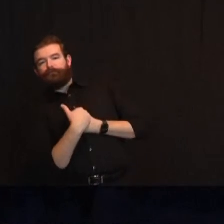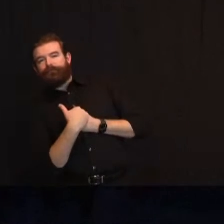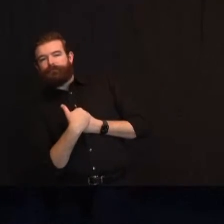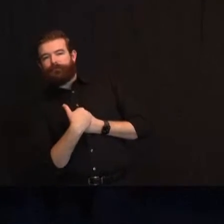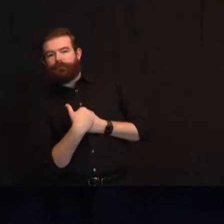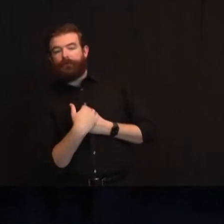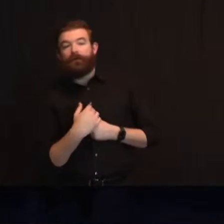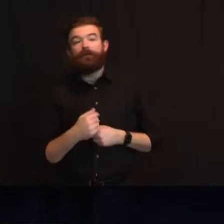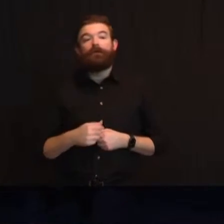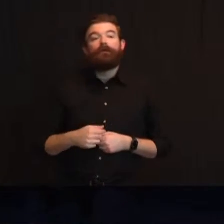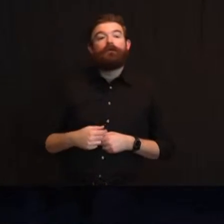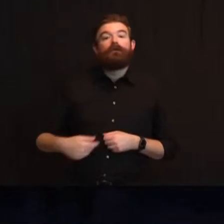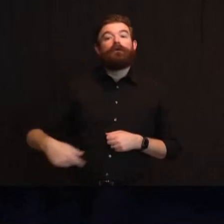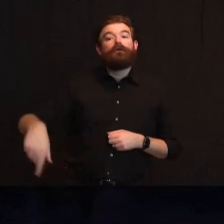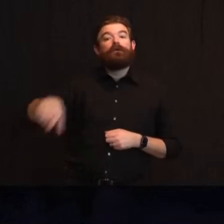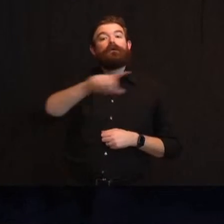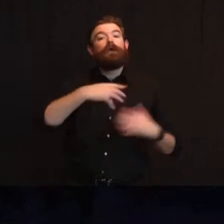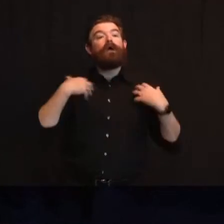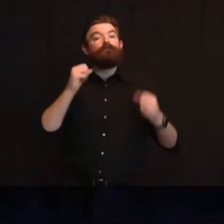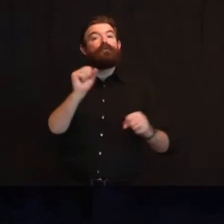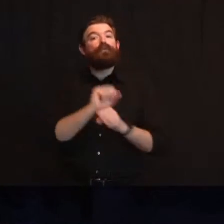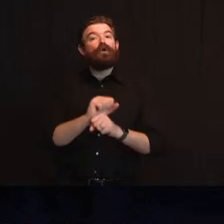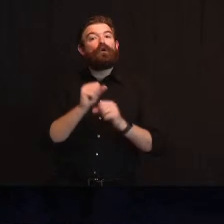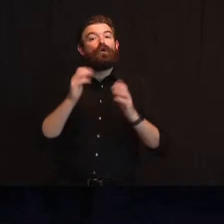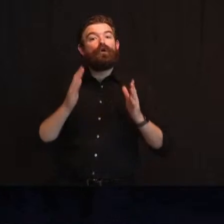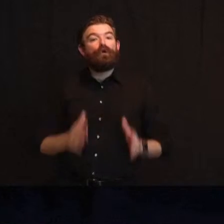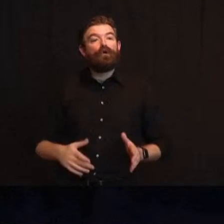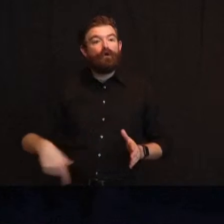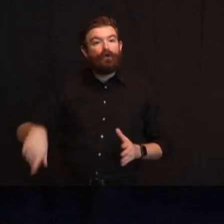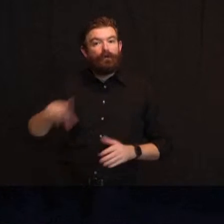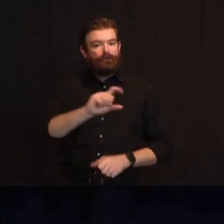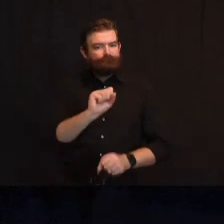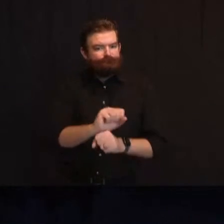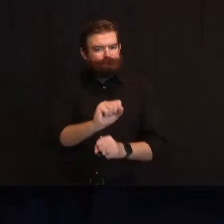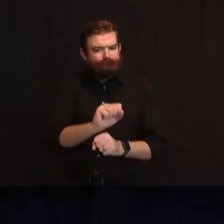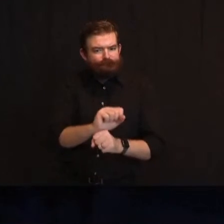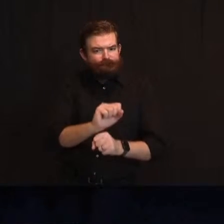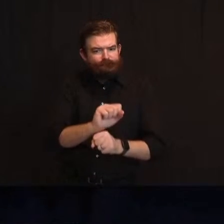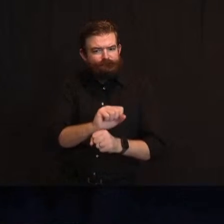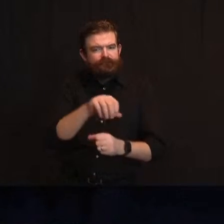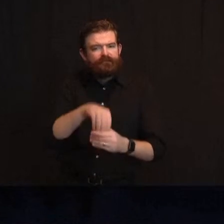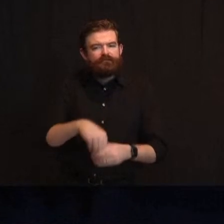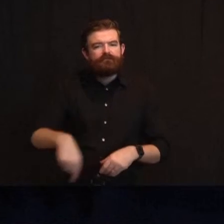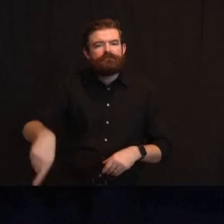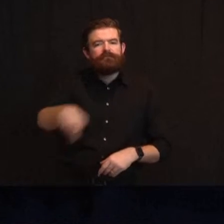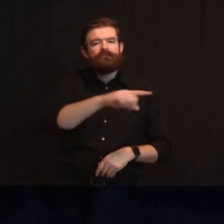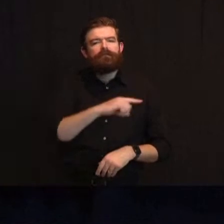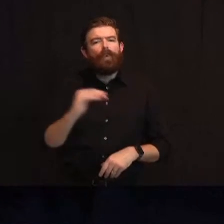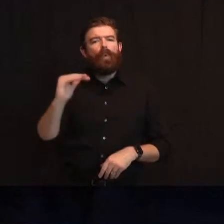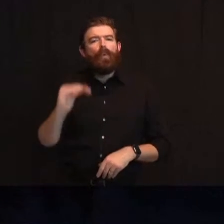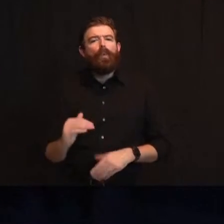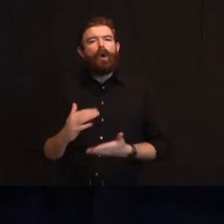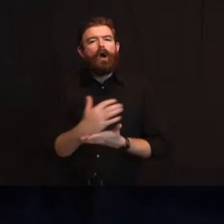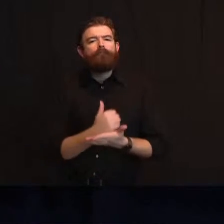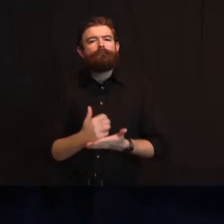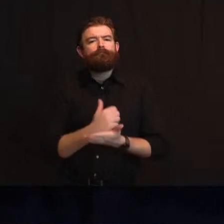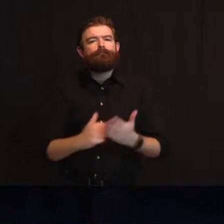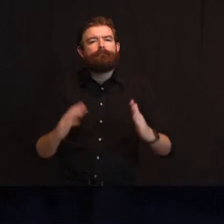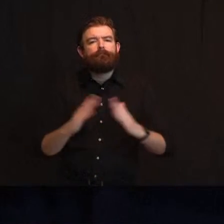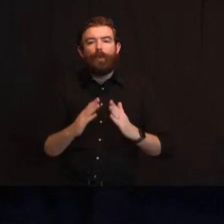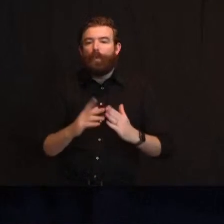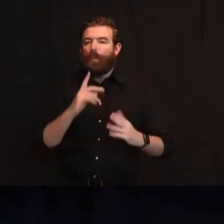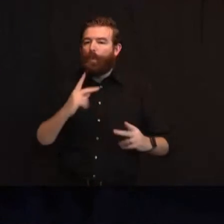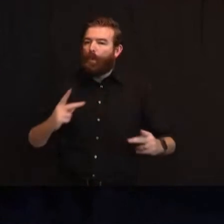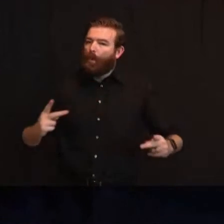been most harmed by COVID-19. Some of our vaccine planning assumptions include, first, that there will be